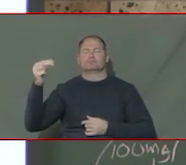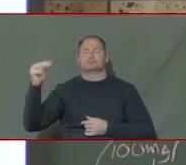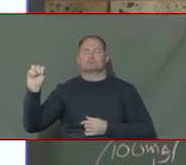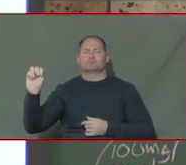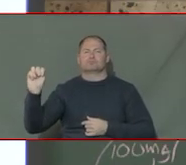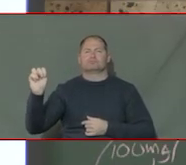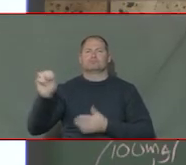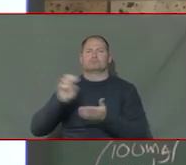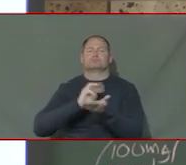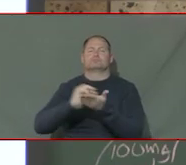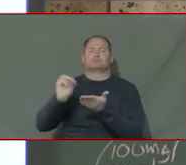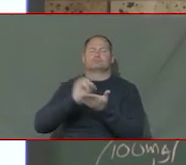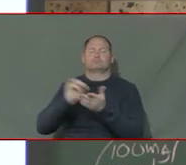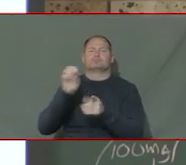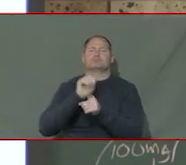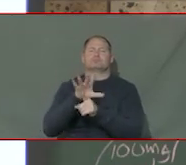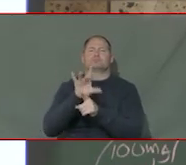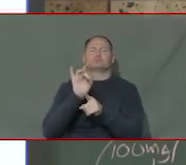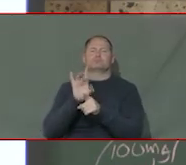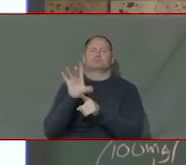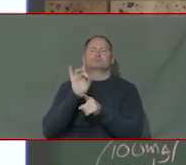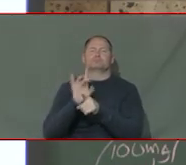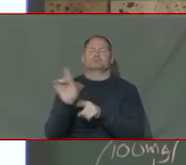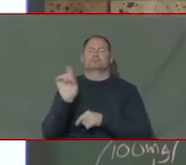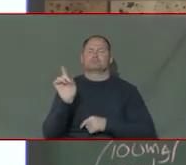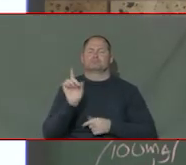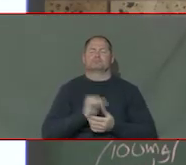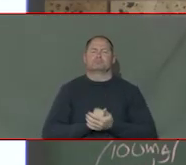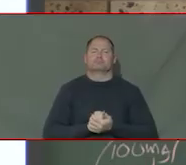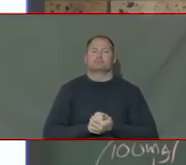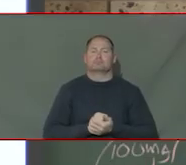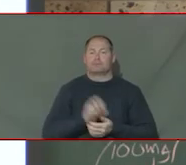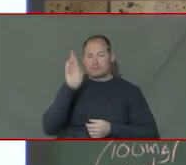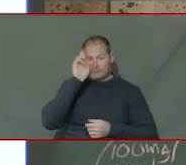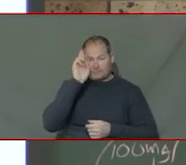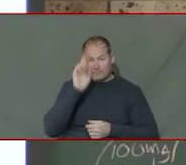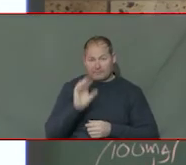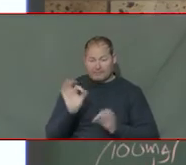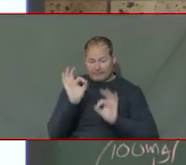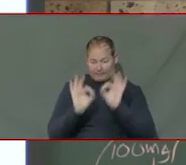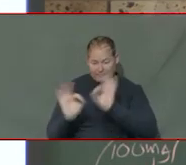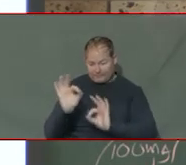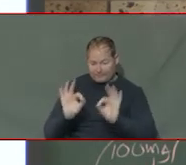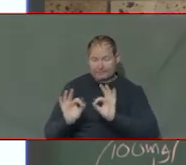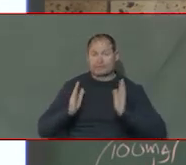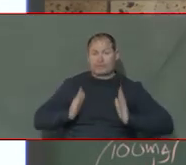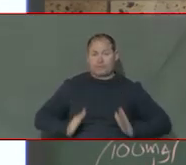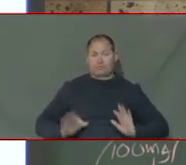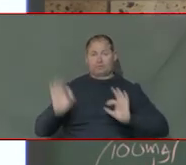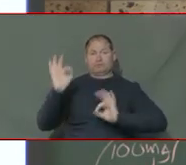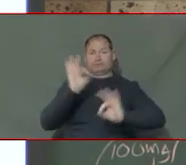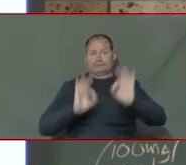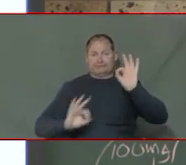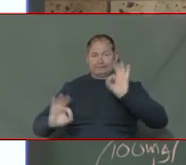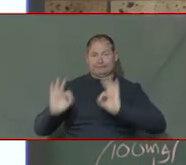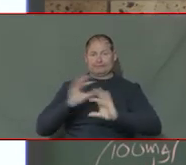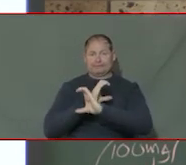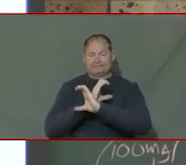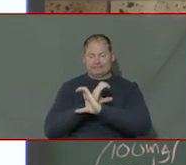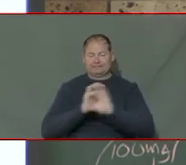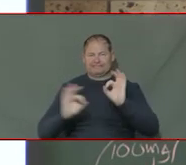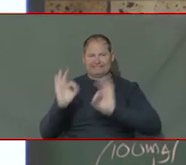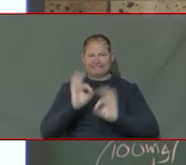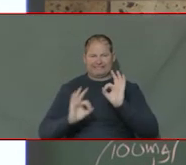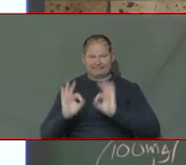cells all over? Remember, these are the cells of the body. Yeah, all these are the cells of the body.